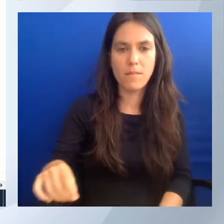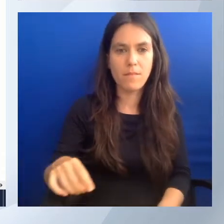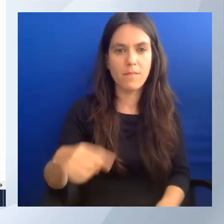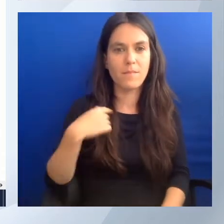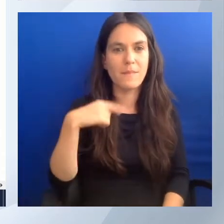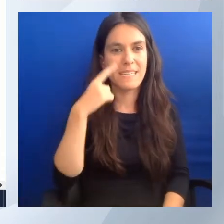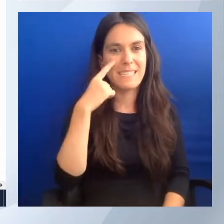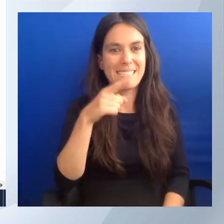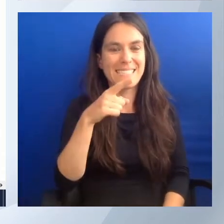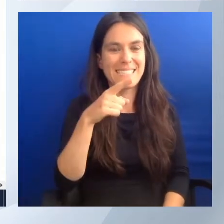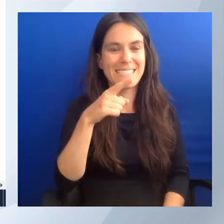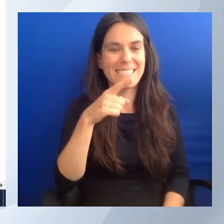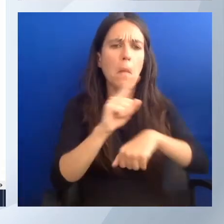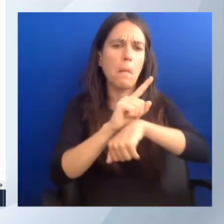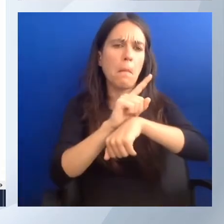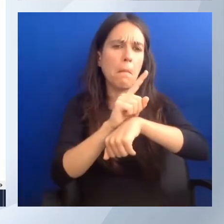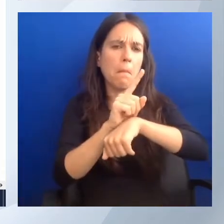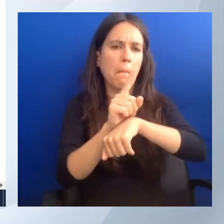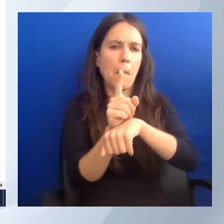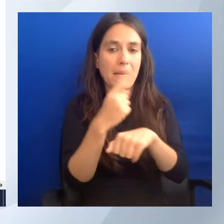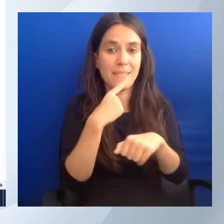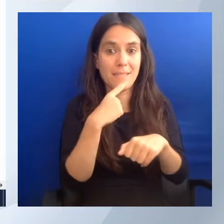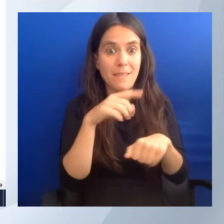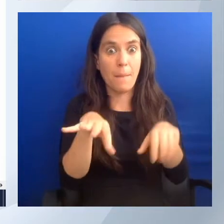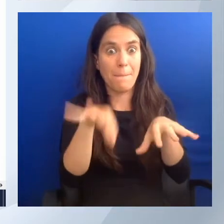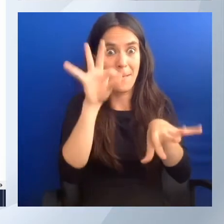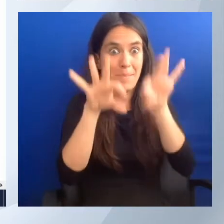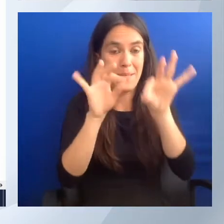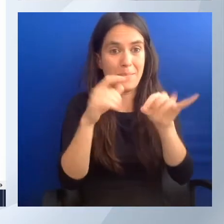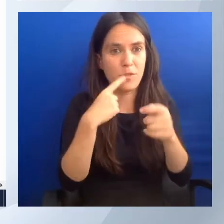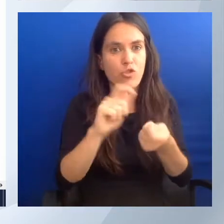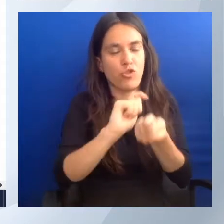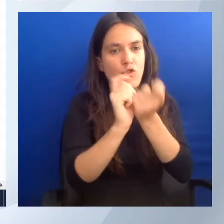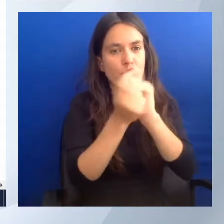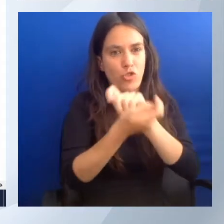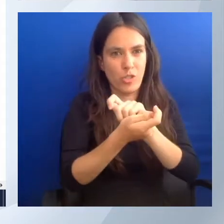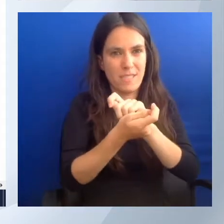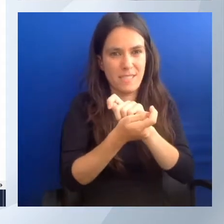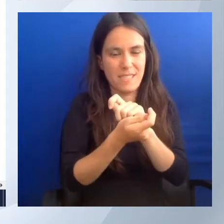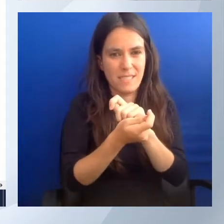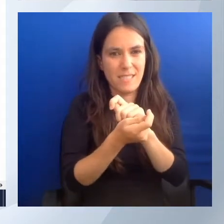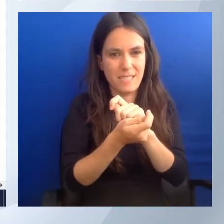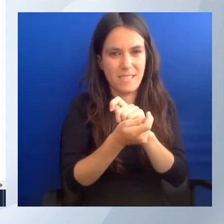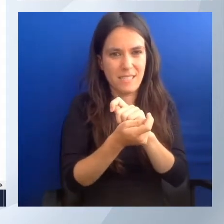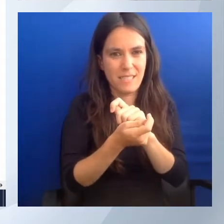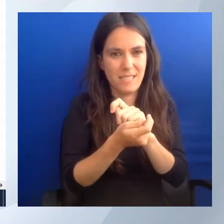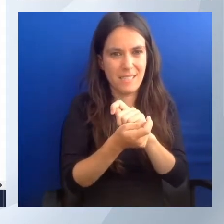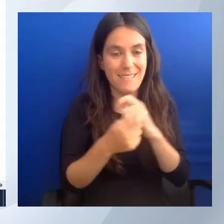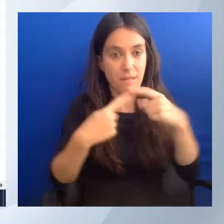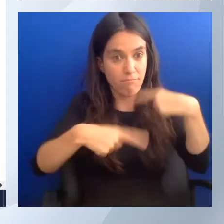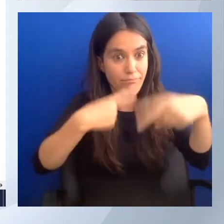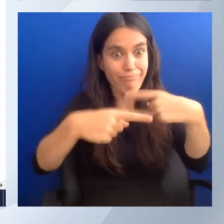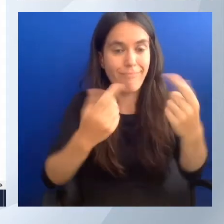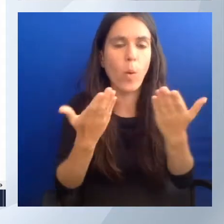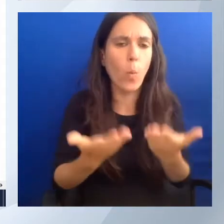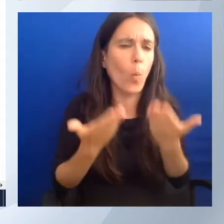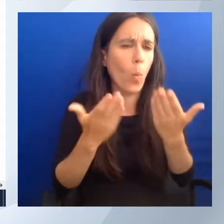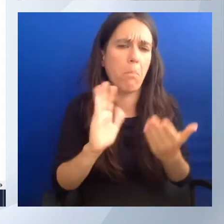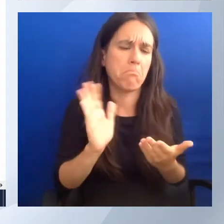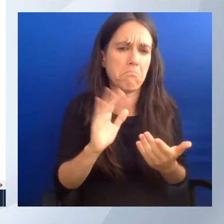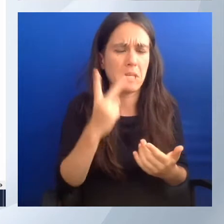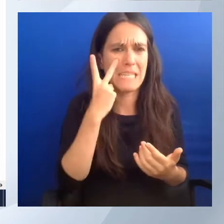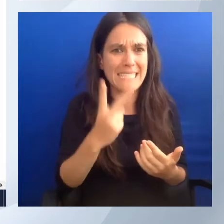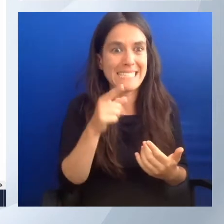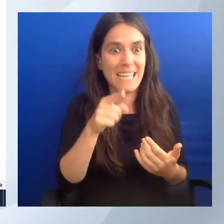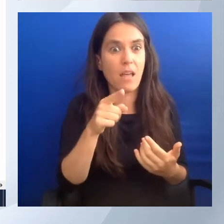a few minutes to actually pick that up. Let's see. Still not there, we're not going to wait for it. But what it will do is it